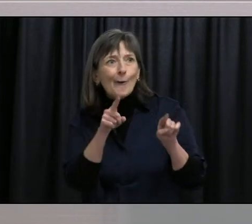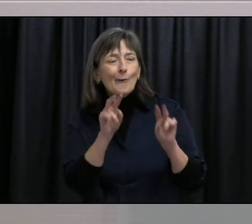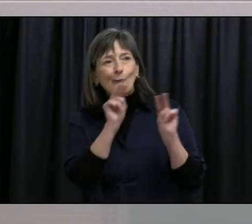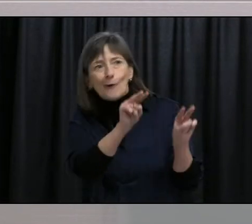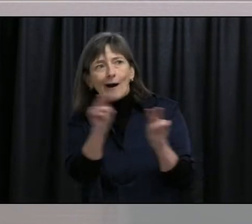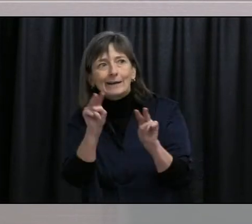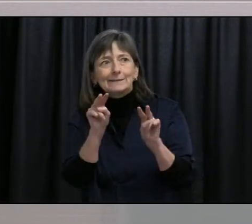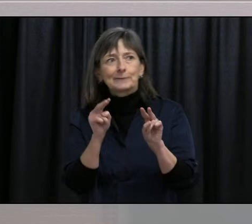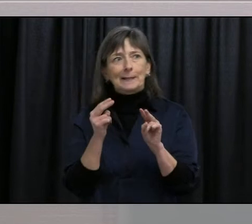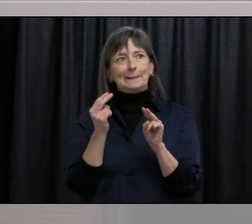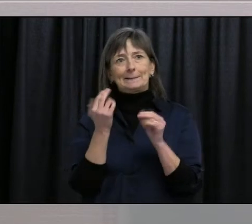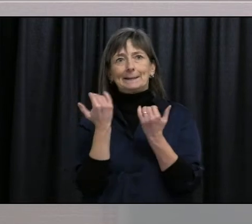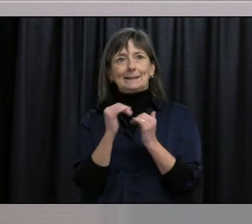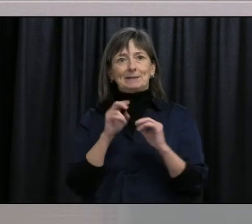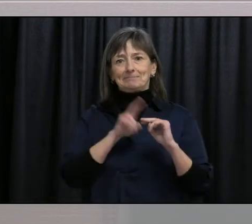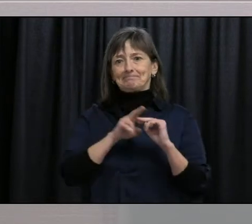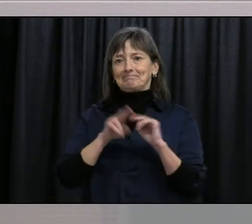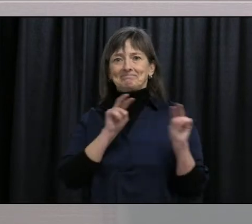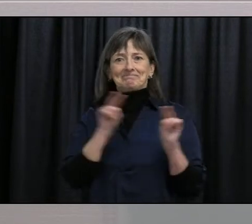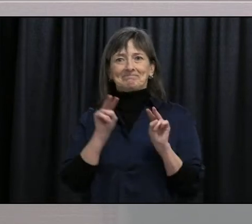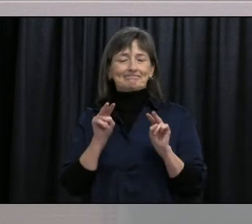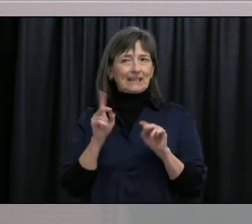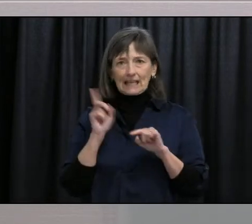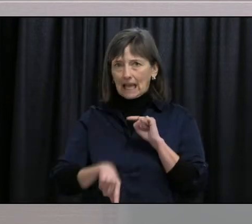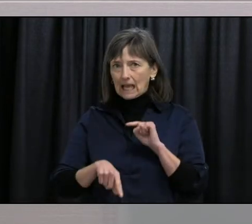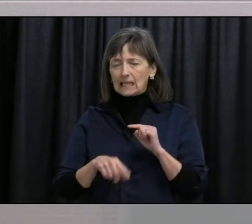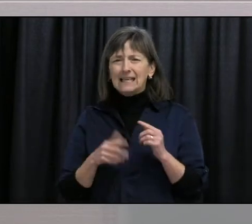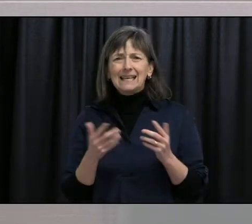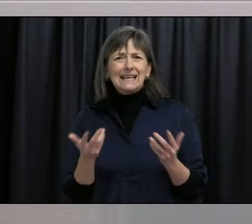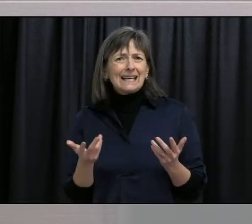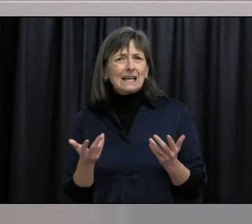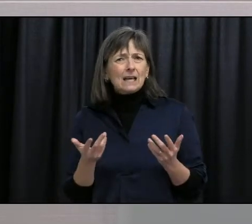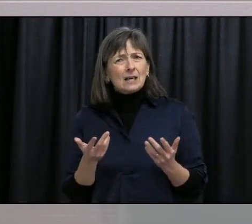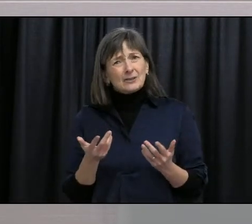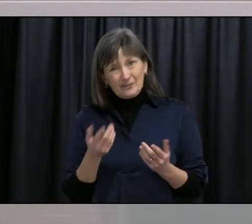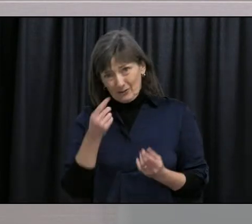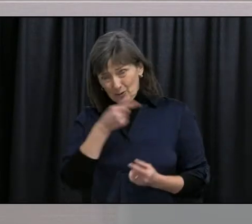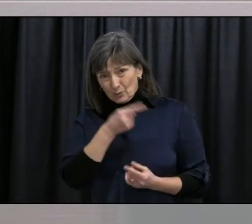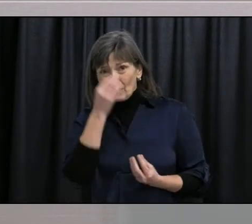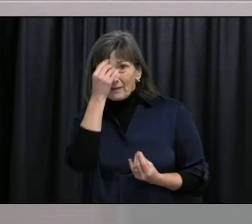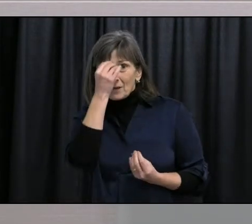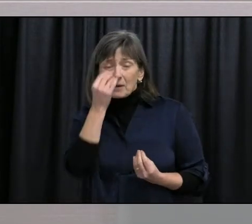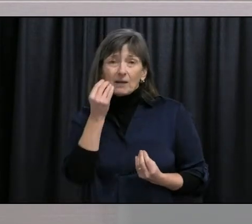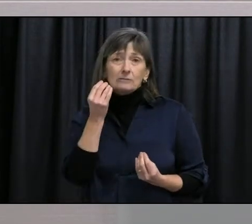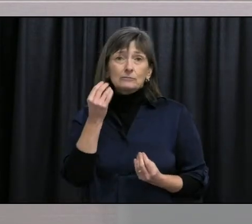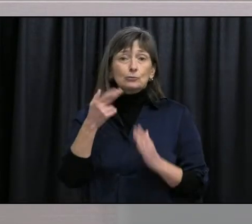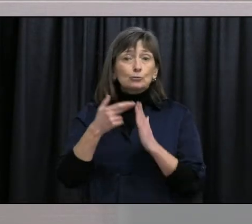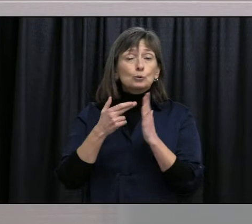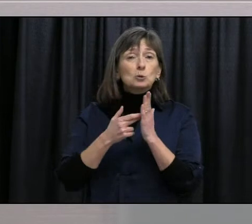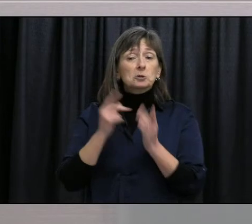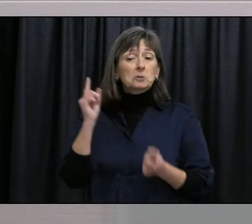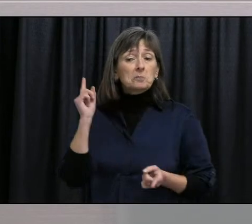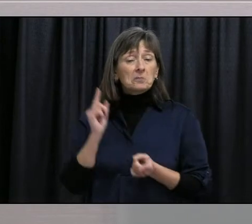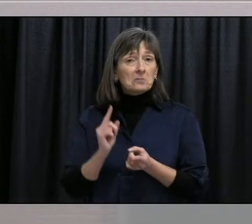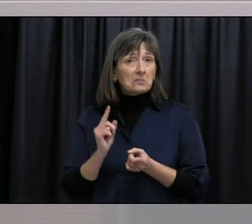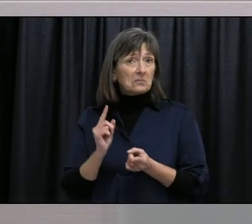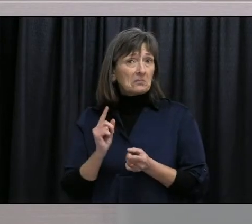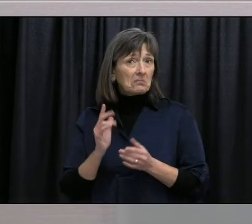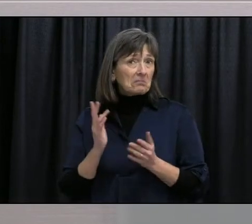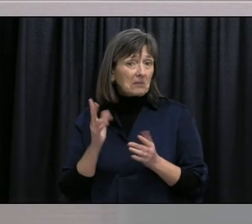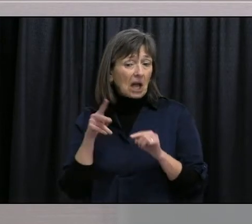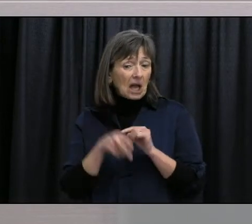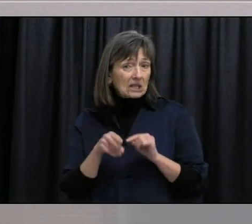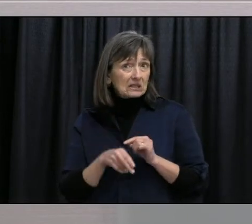restrictions there, for example. At what point might you look at easing some of those restrictions further, considering we're